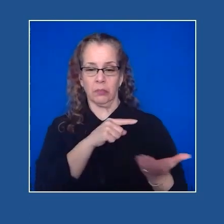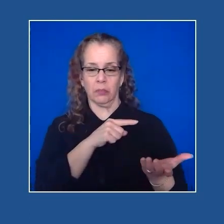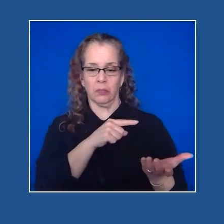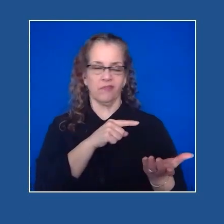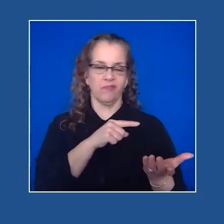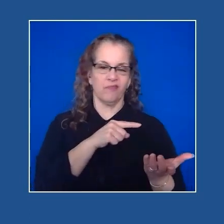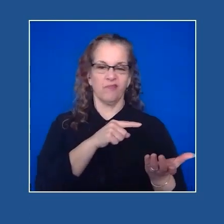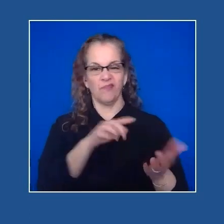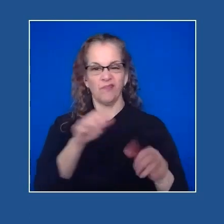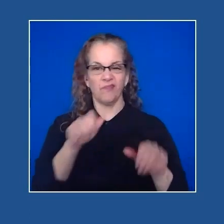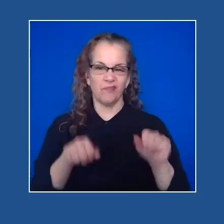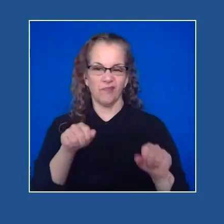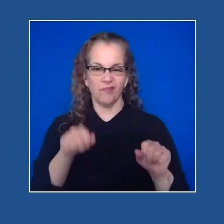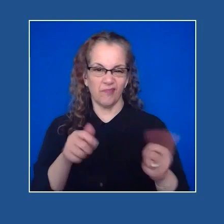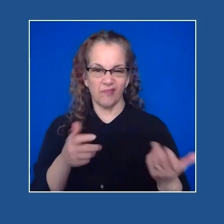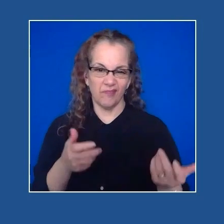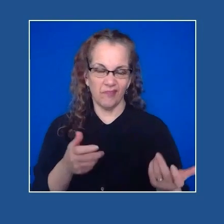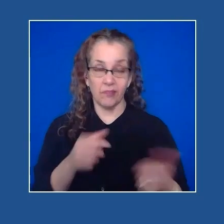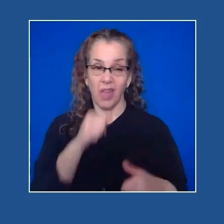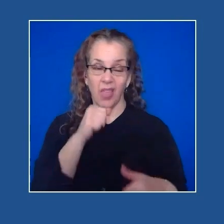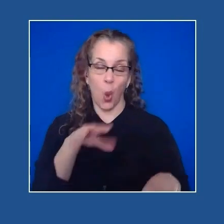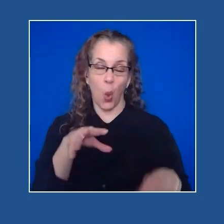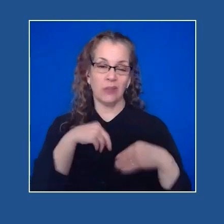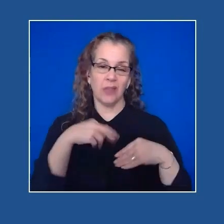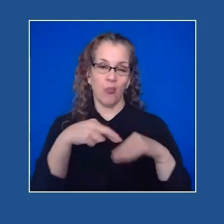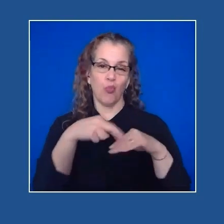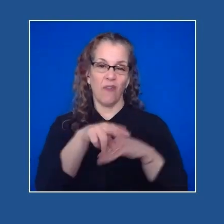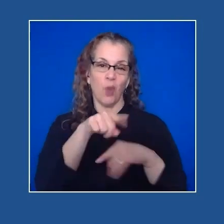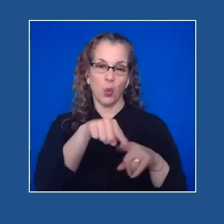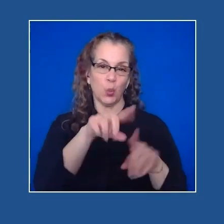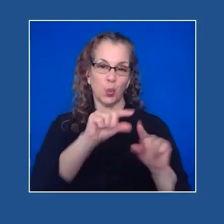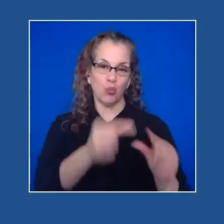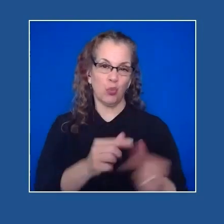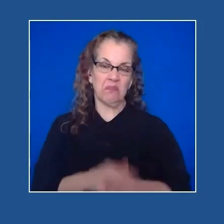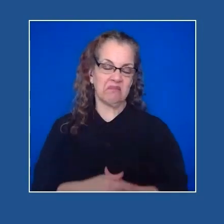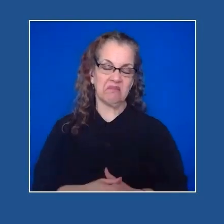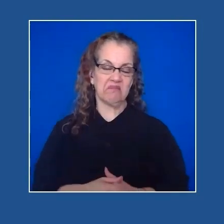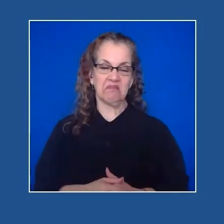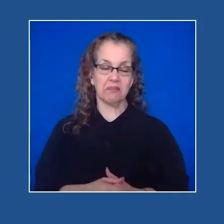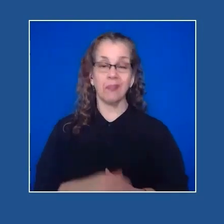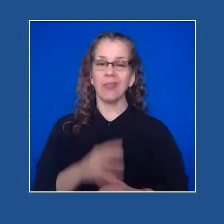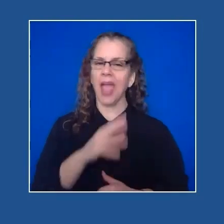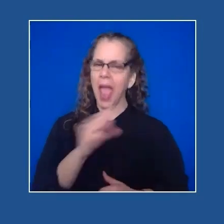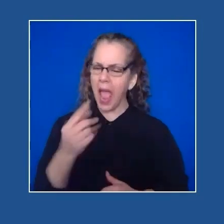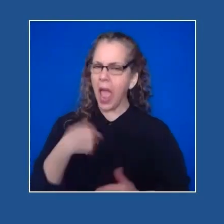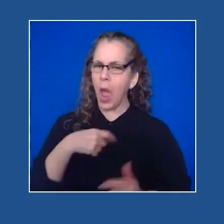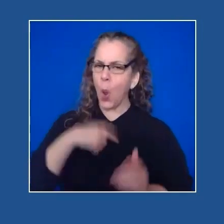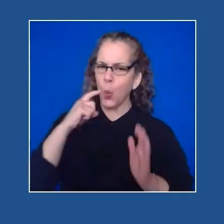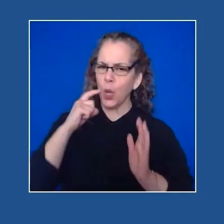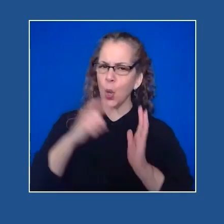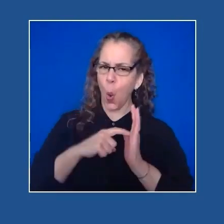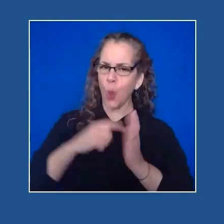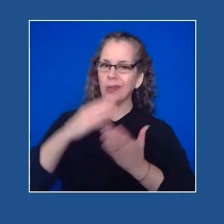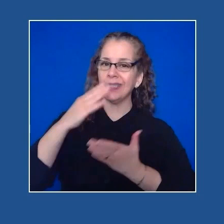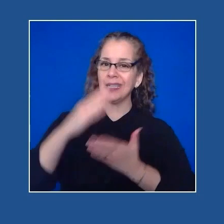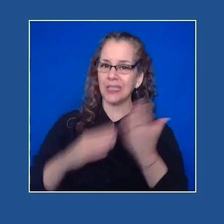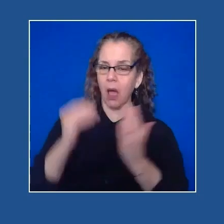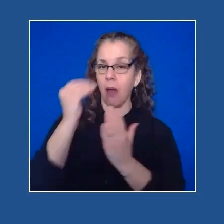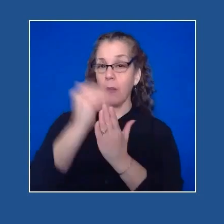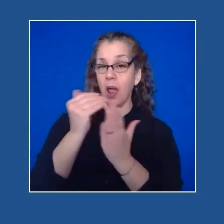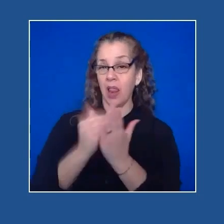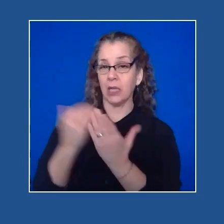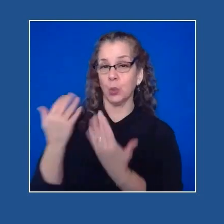and don't actually accept a referral. And we've also noticed that folks who've been referred but need to wait on the wait list on DBT Skills